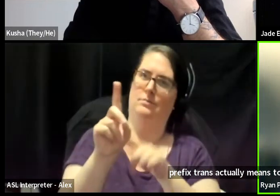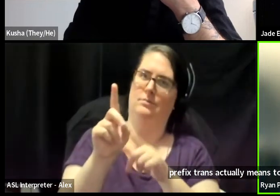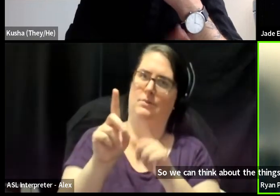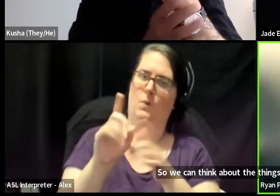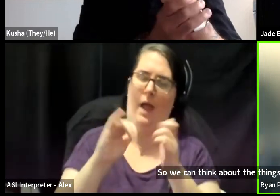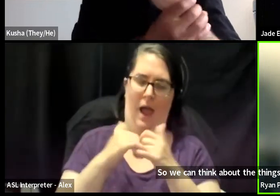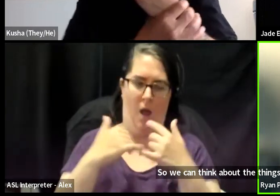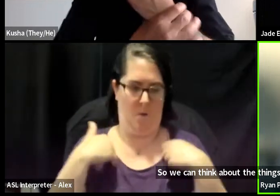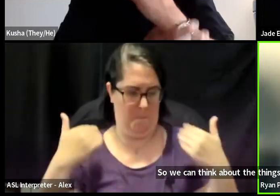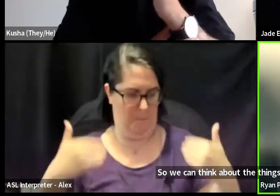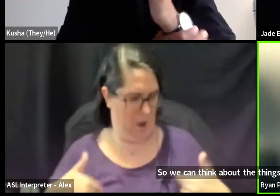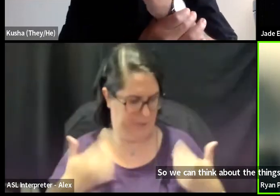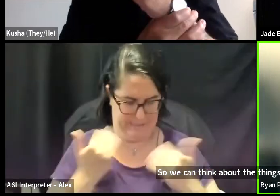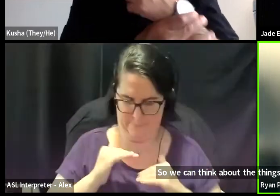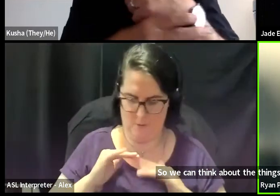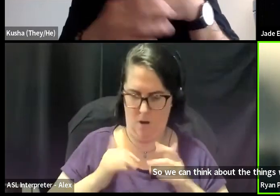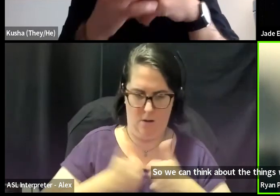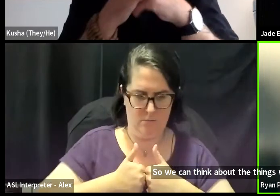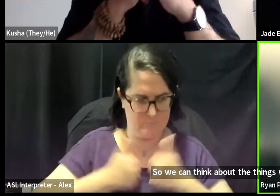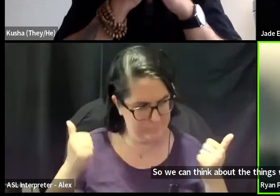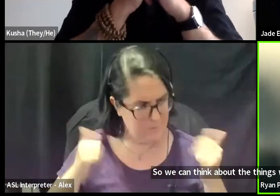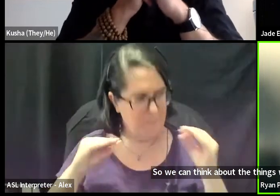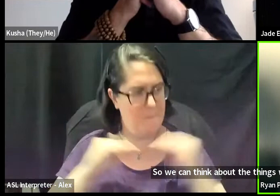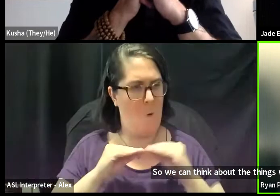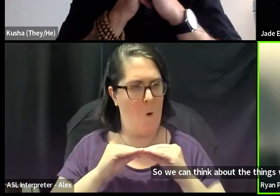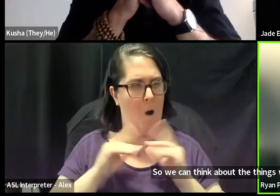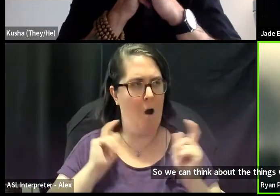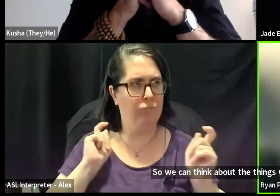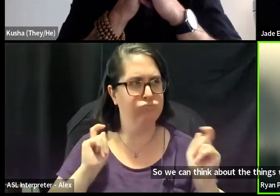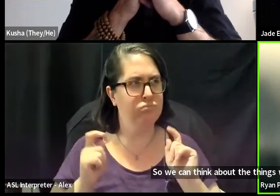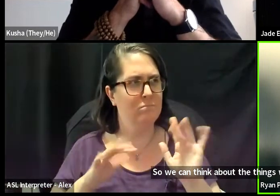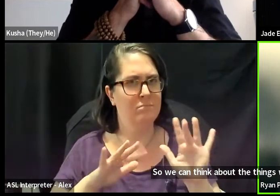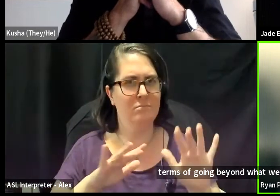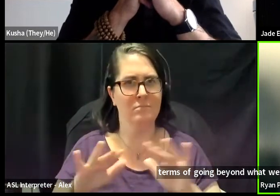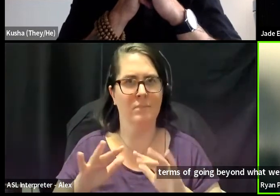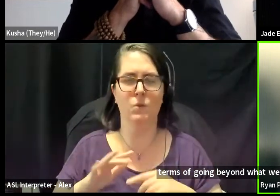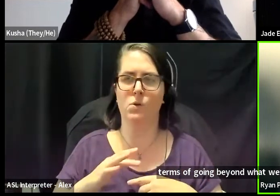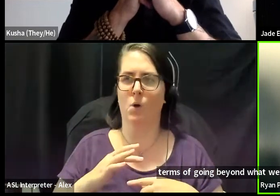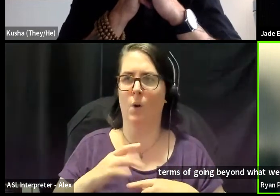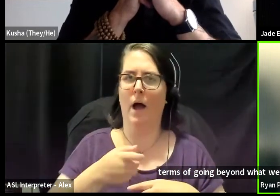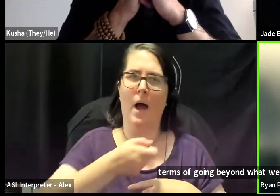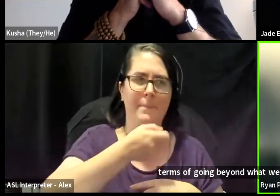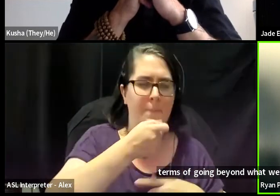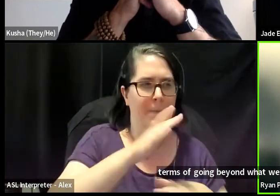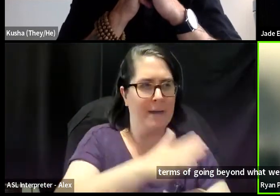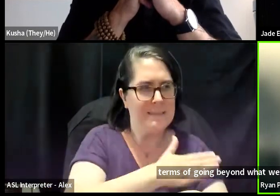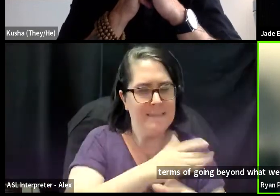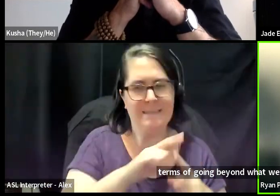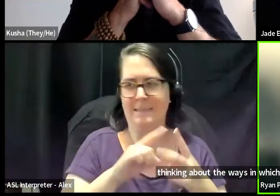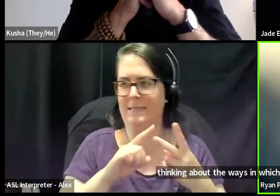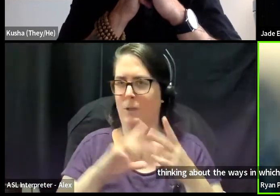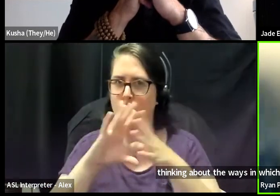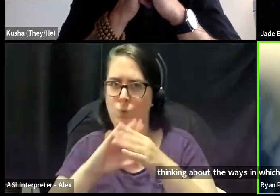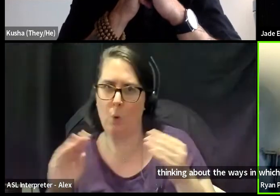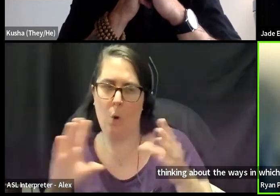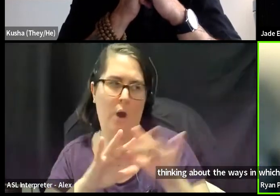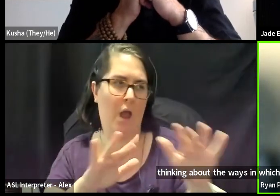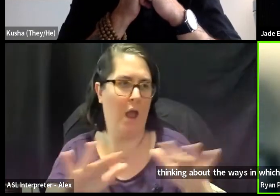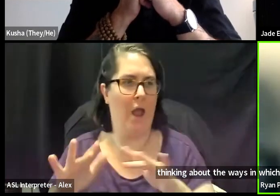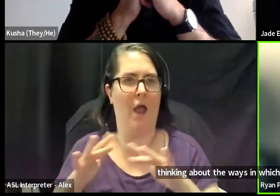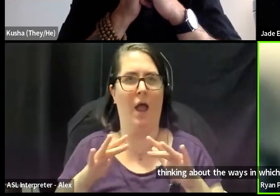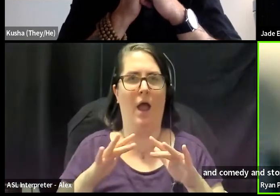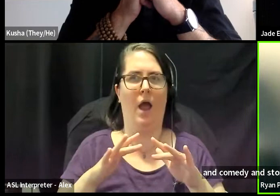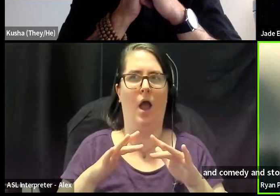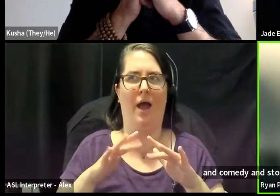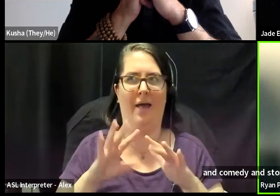going beyond what we have access to, right? Thinking about the ways in which we use like lip sync and comedy and storytelling to actually deal with like real